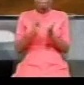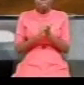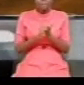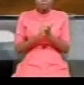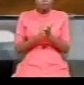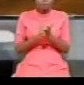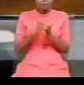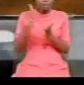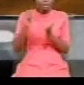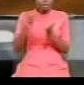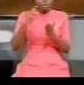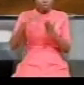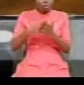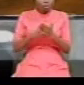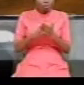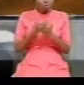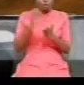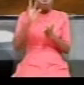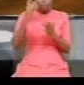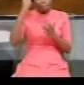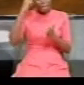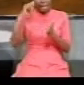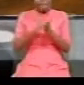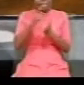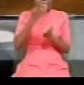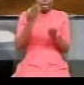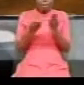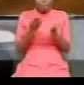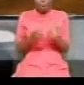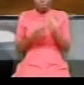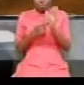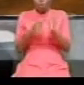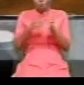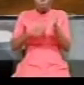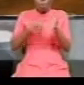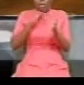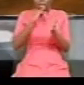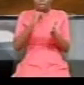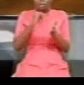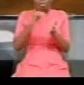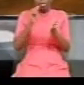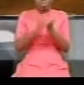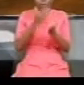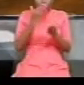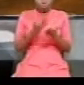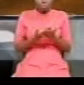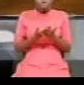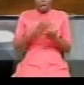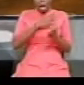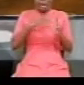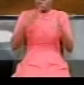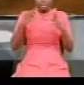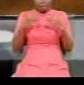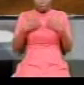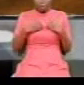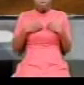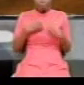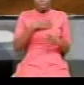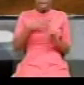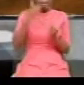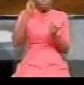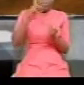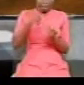the renewing of your mind, that ye may prove what is that good and acceptable